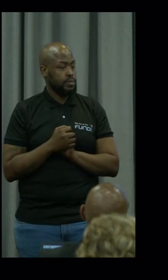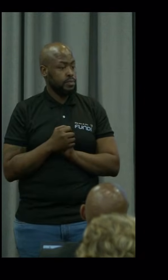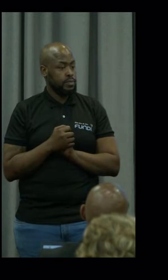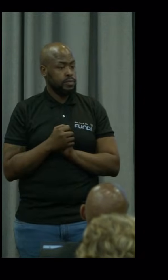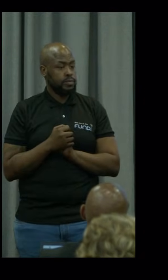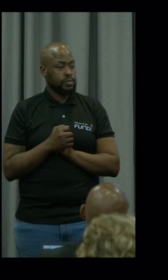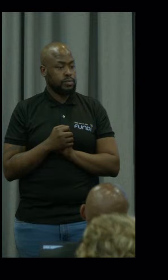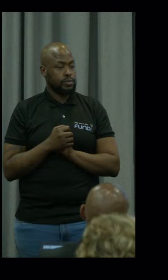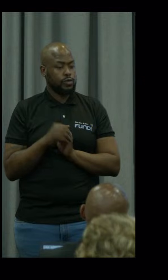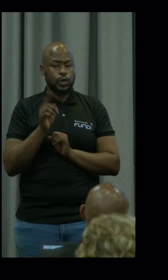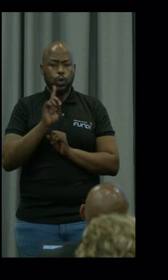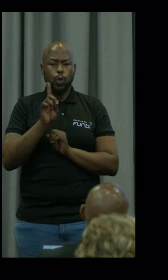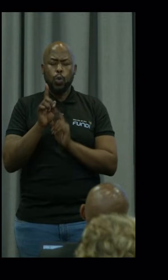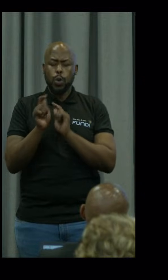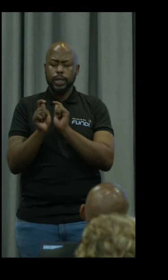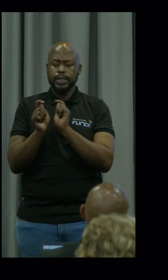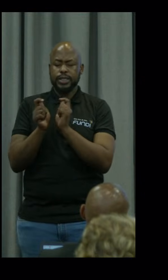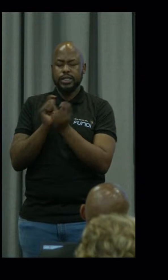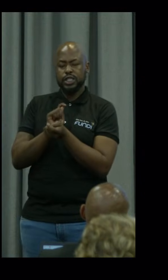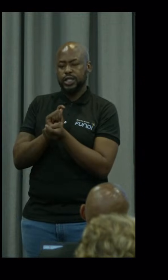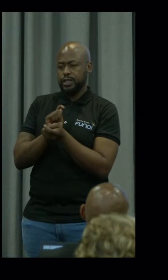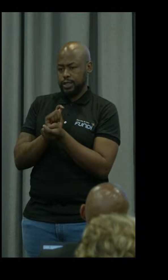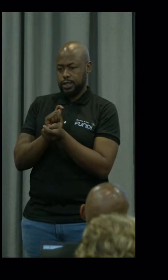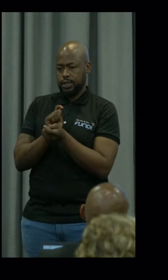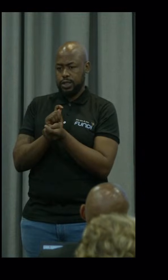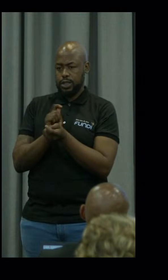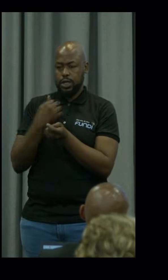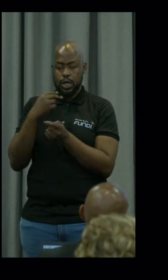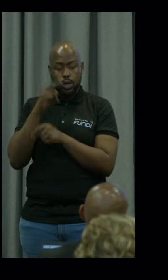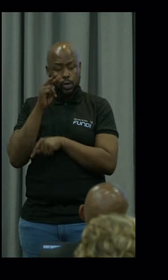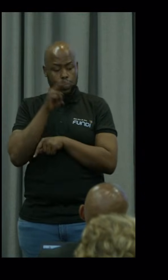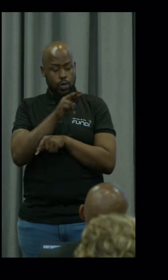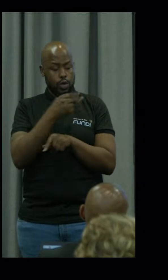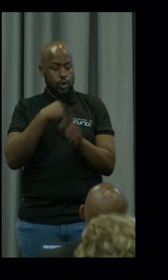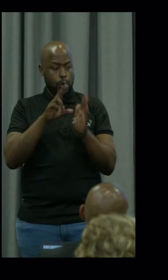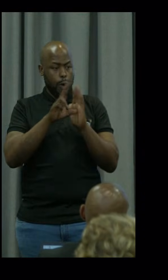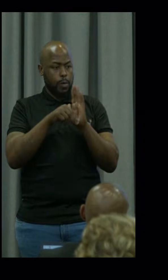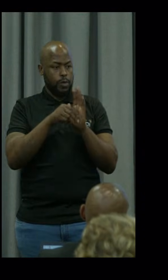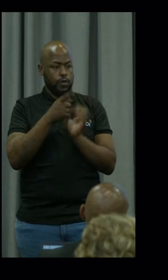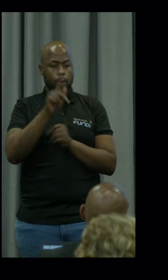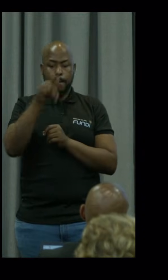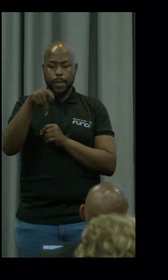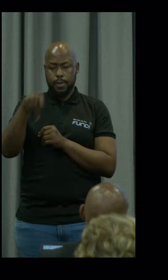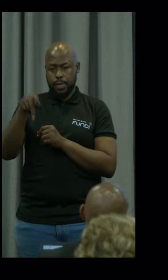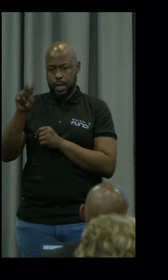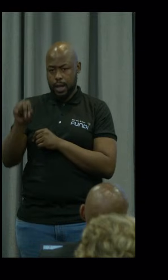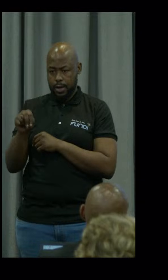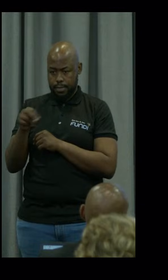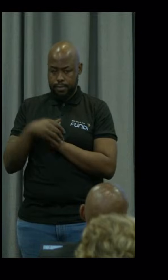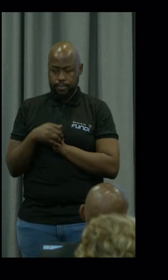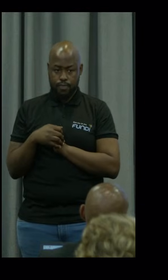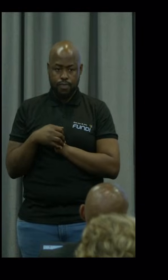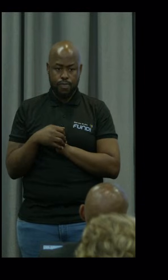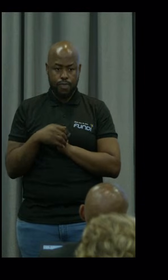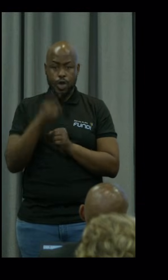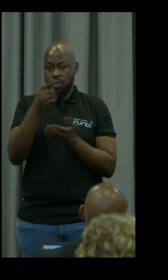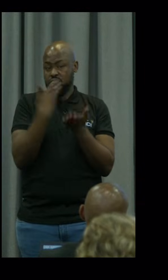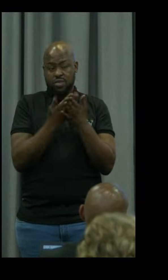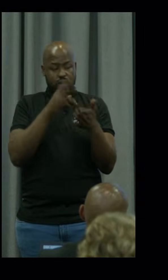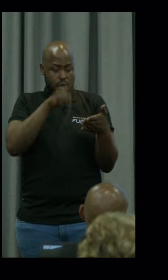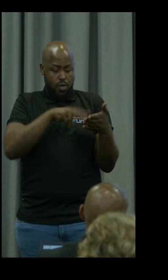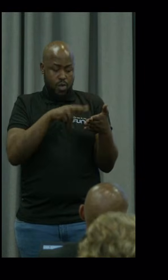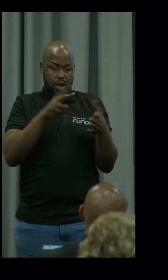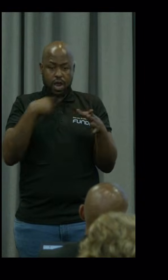what has changed that we've looked at in our policy for PPN? You can read this at your own